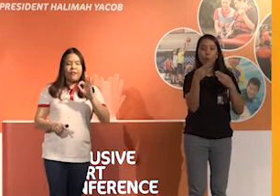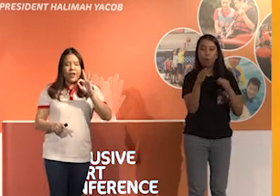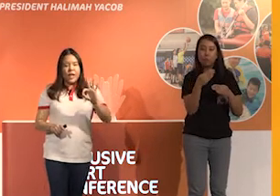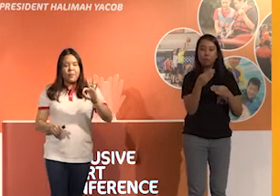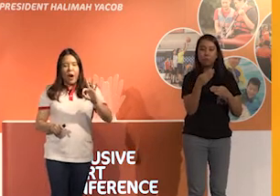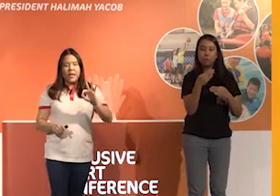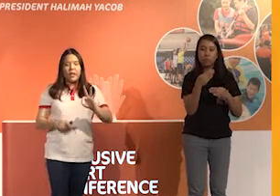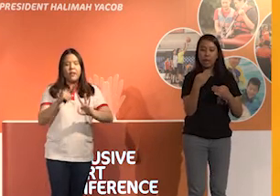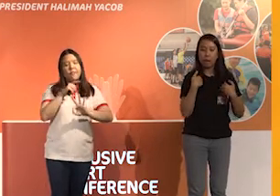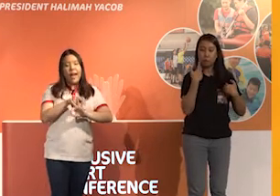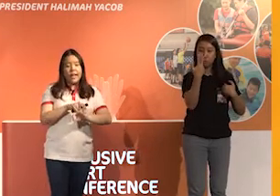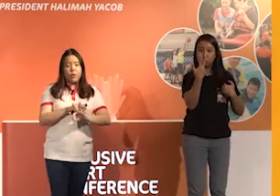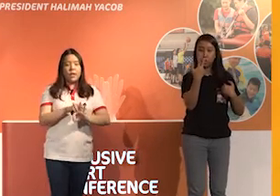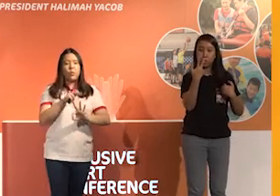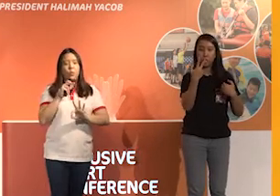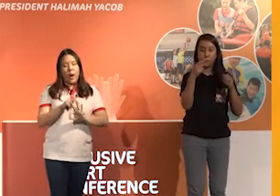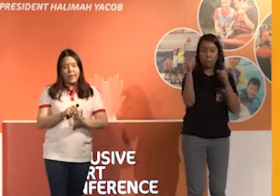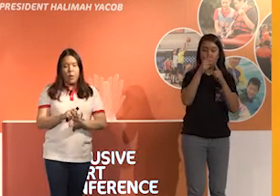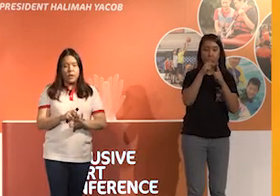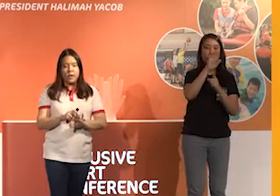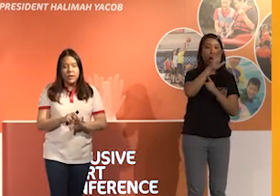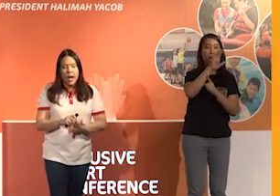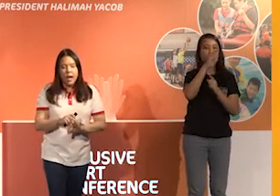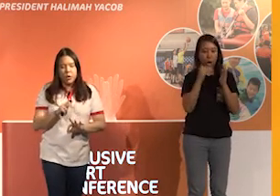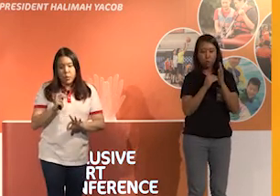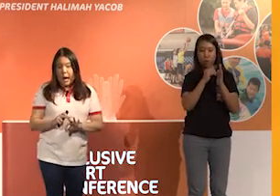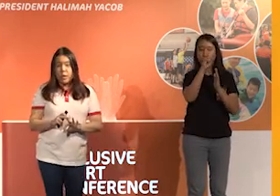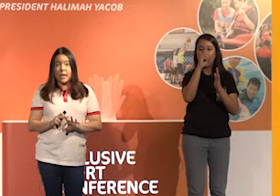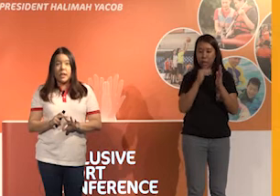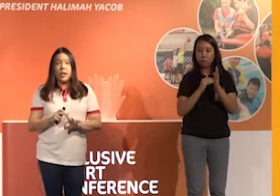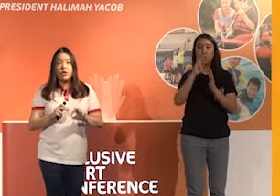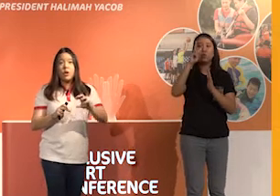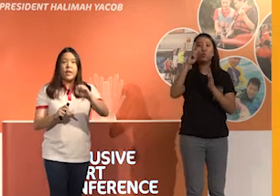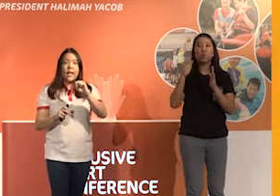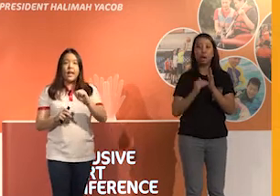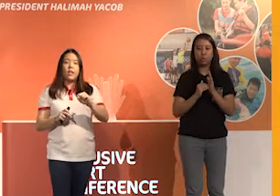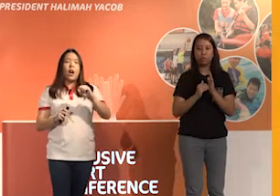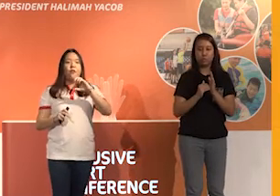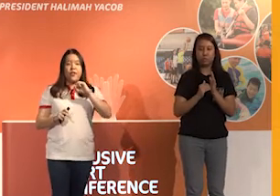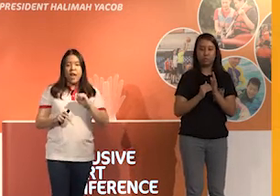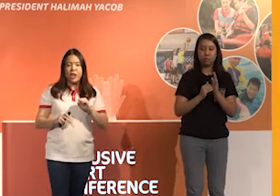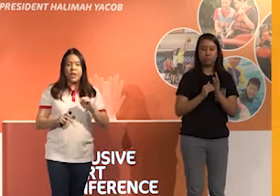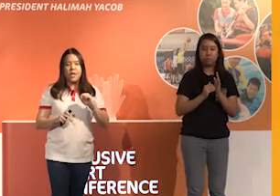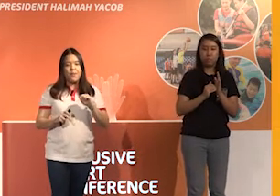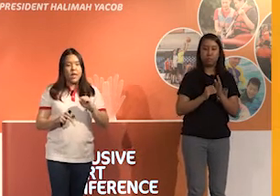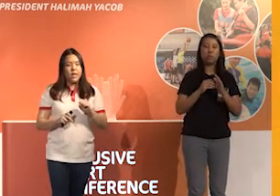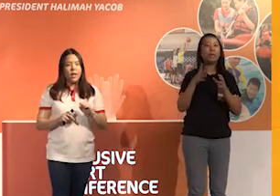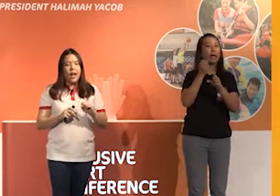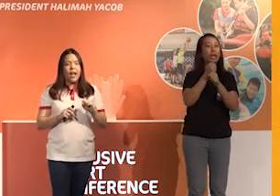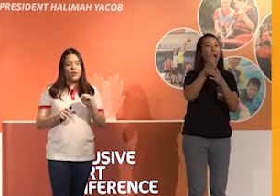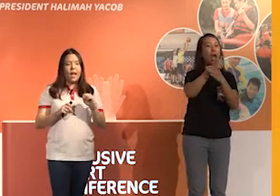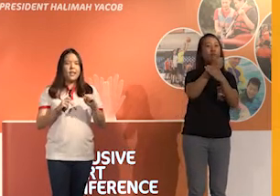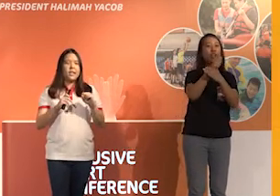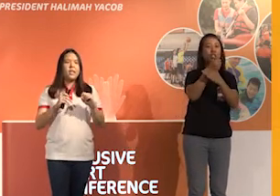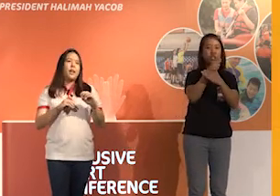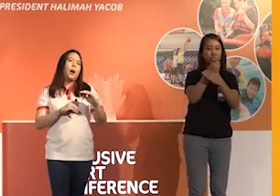are 3 points: 5,000, 1,000, and 2,000. So you will get a village dB,